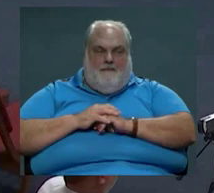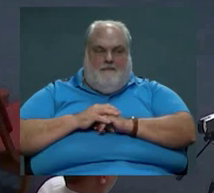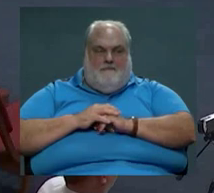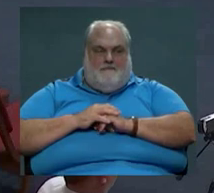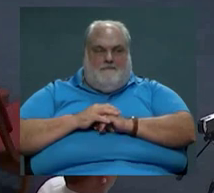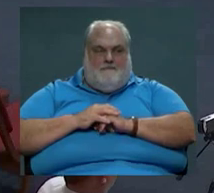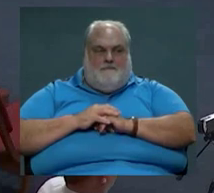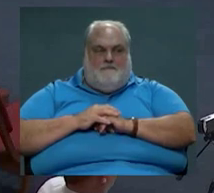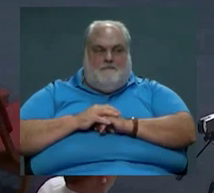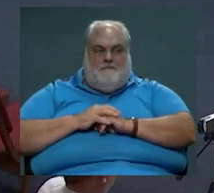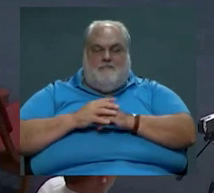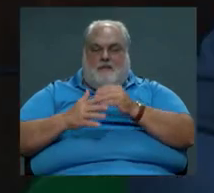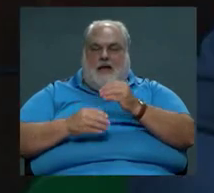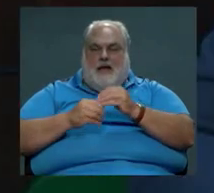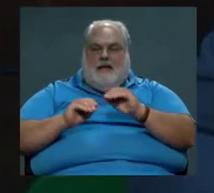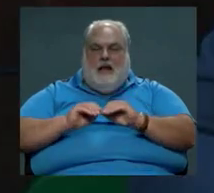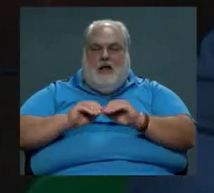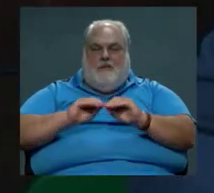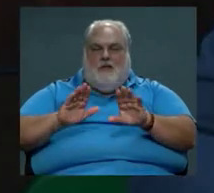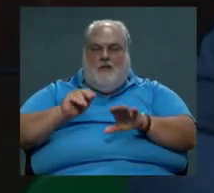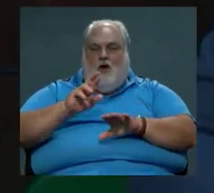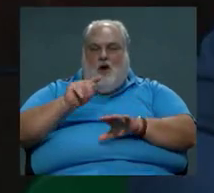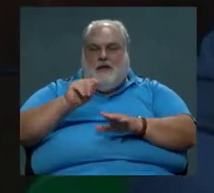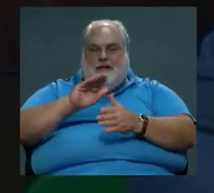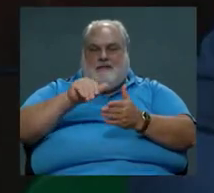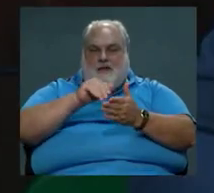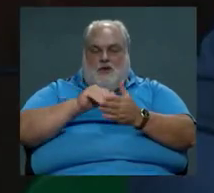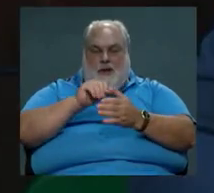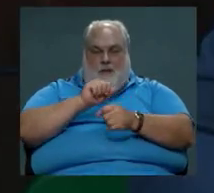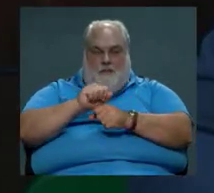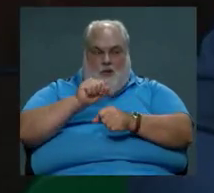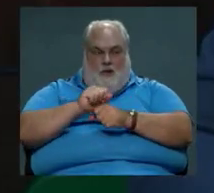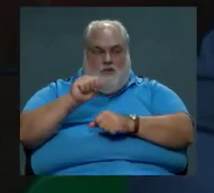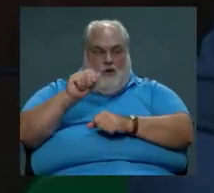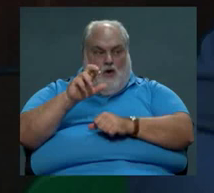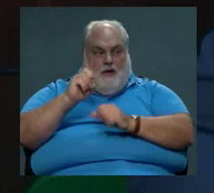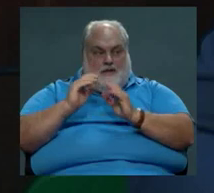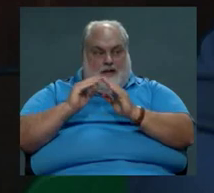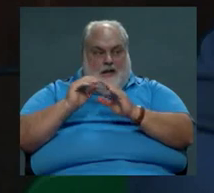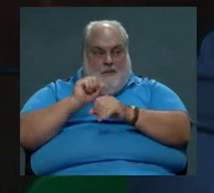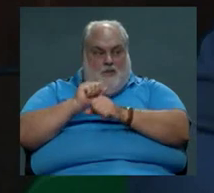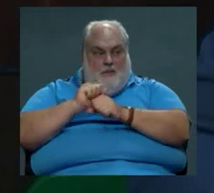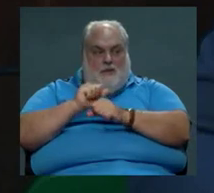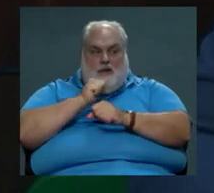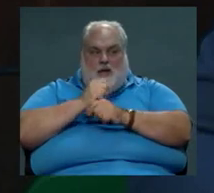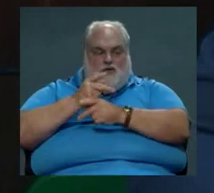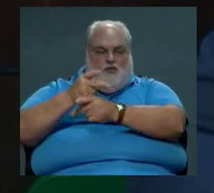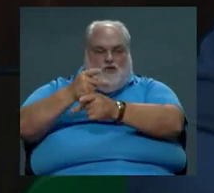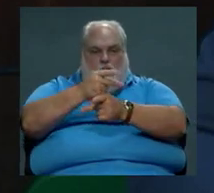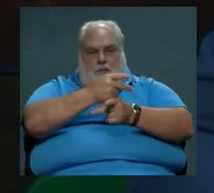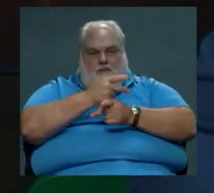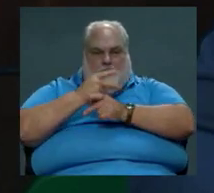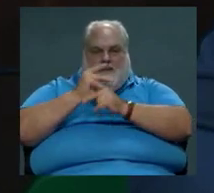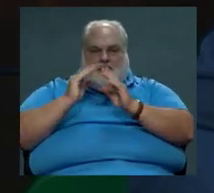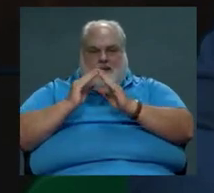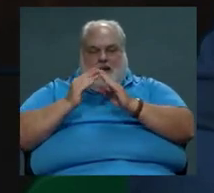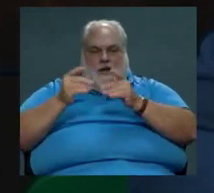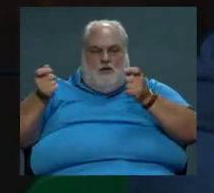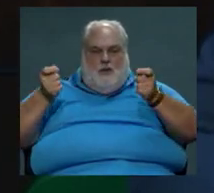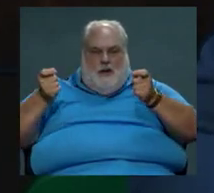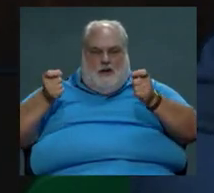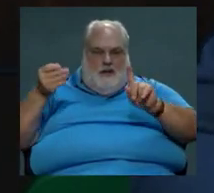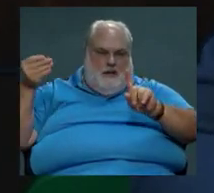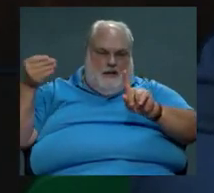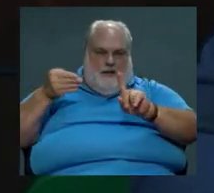And one note of clarification, actually, the Arts Center employees are city employees. They're just not supervised by the city directly. They're